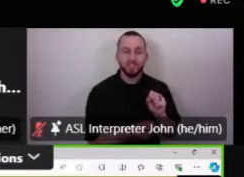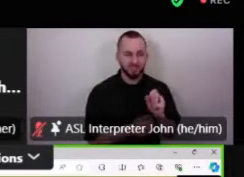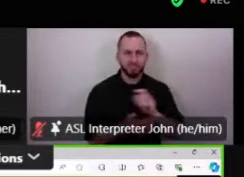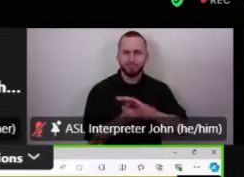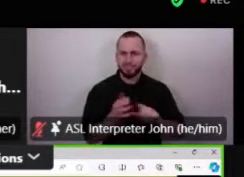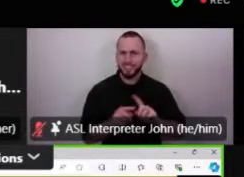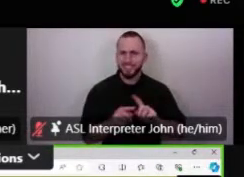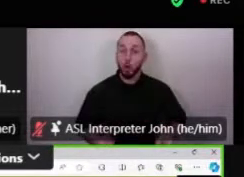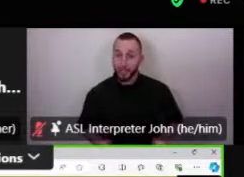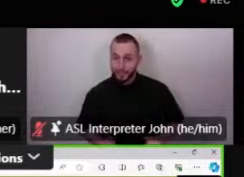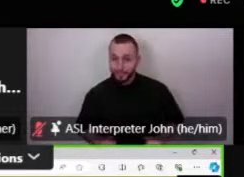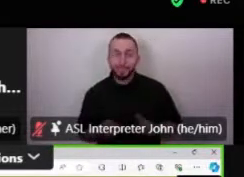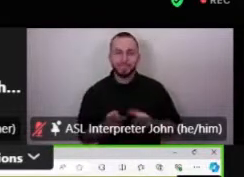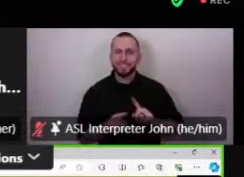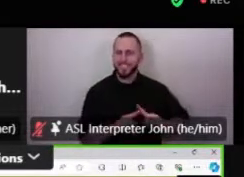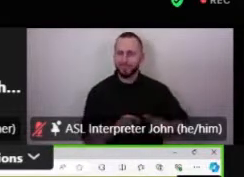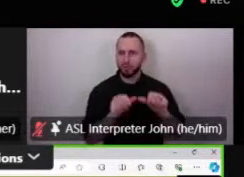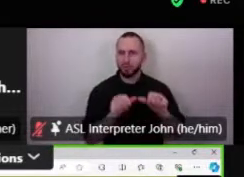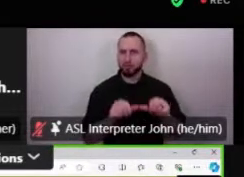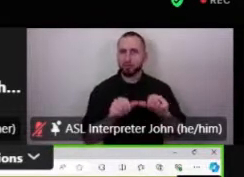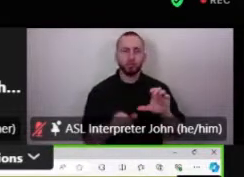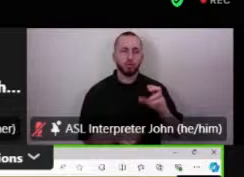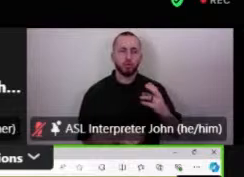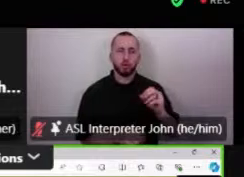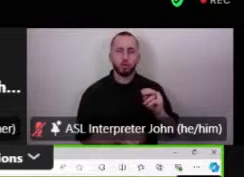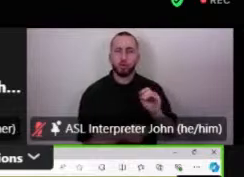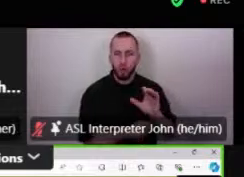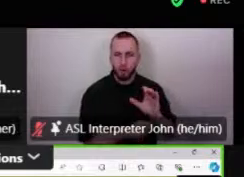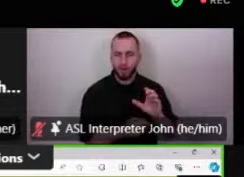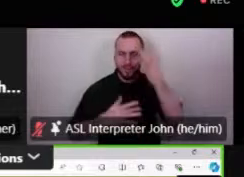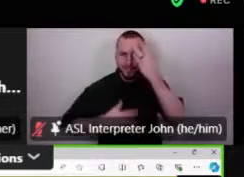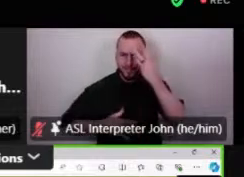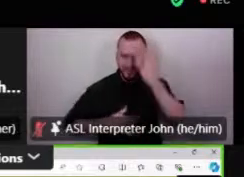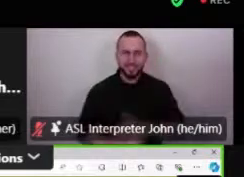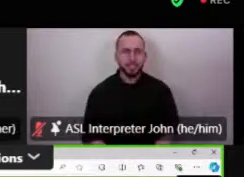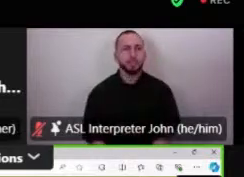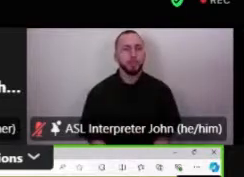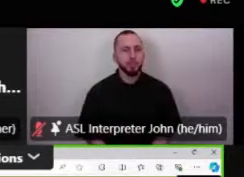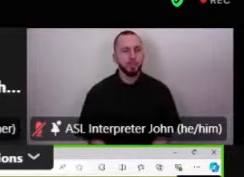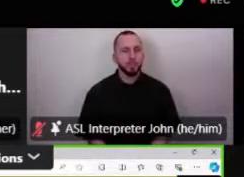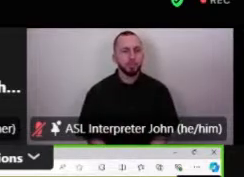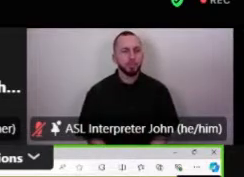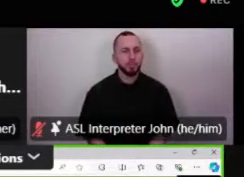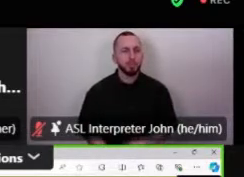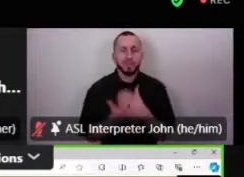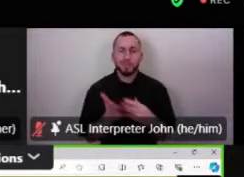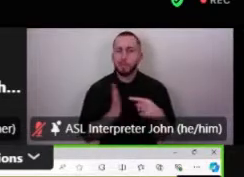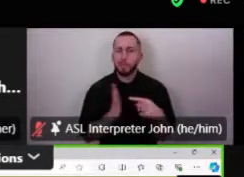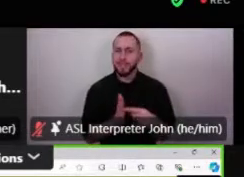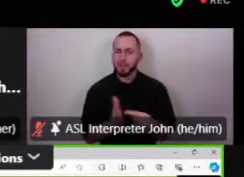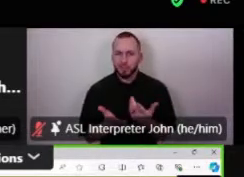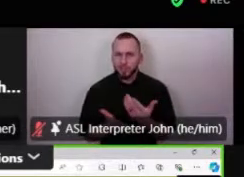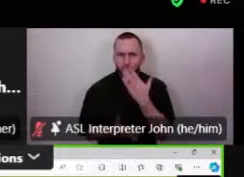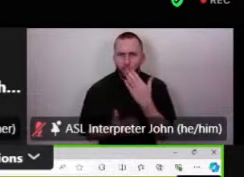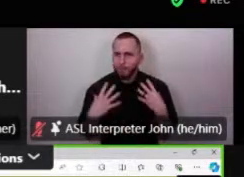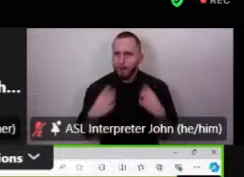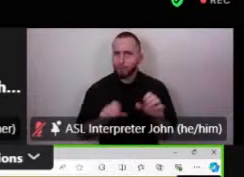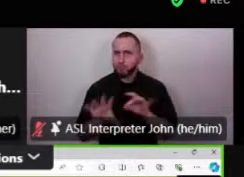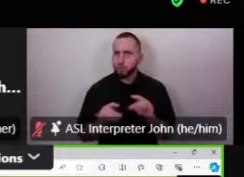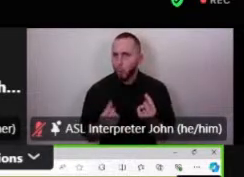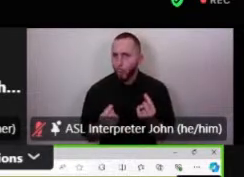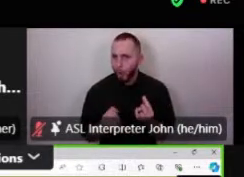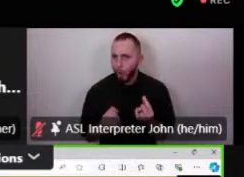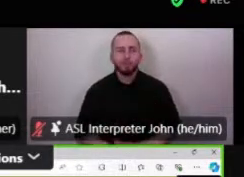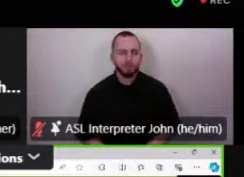And so you might be wondering, well, what are some examples of diet that can promote my health? And I name a few here that we've seen in